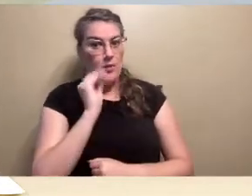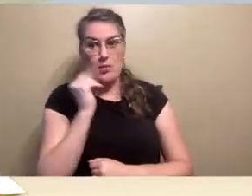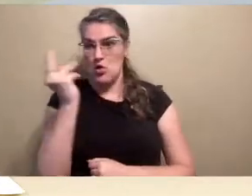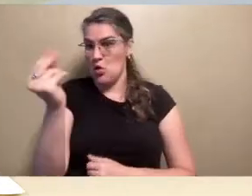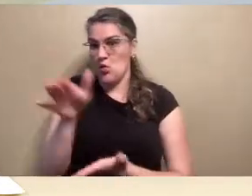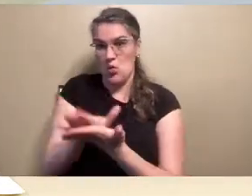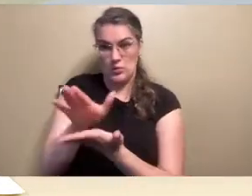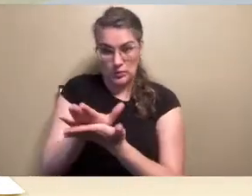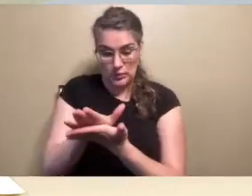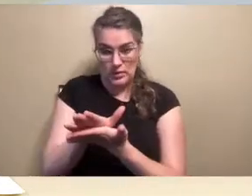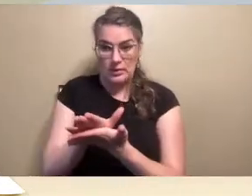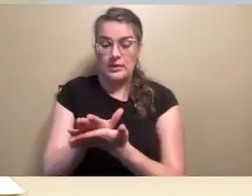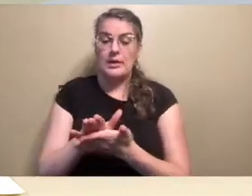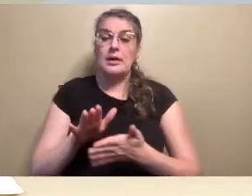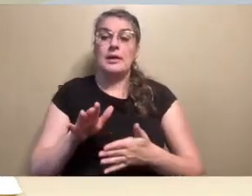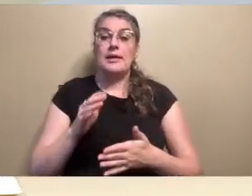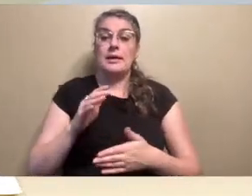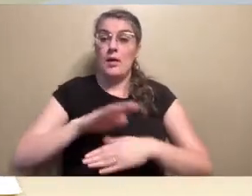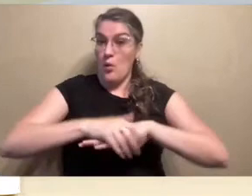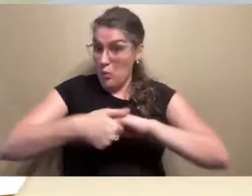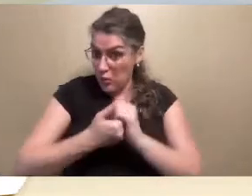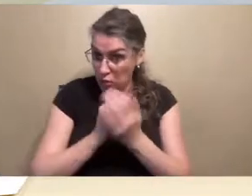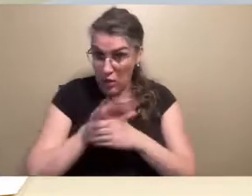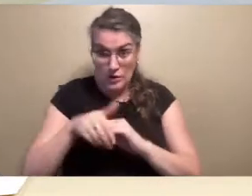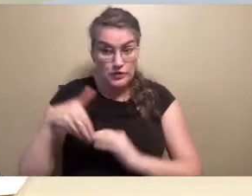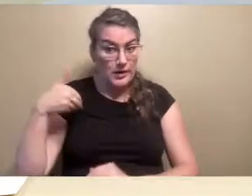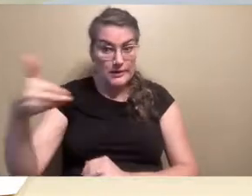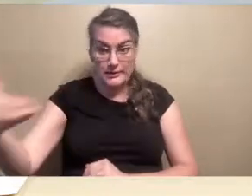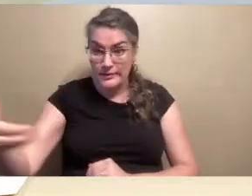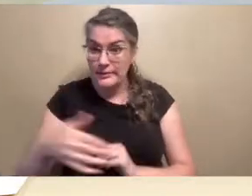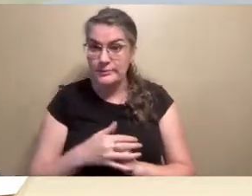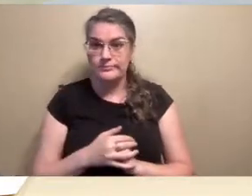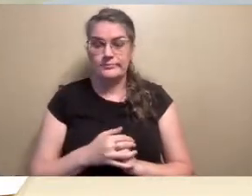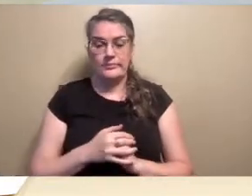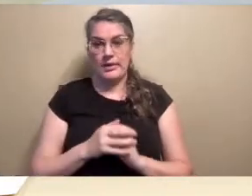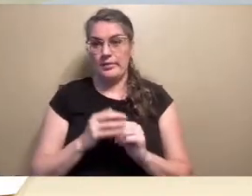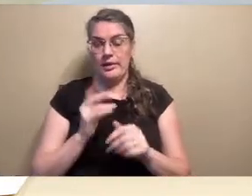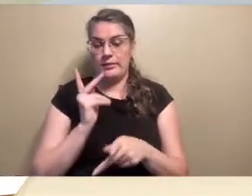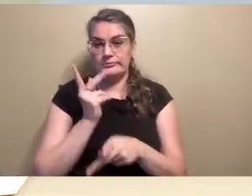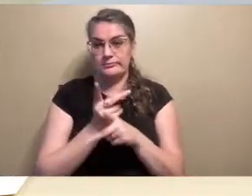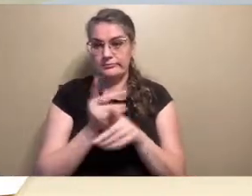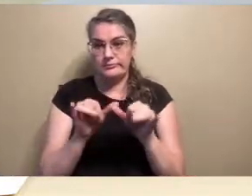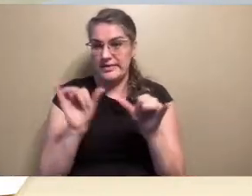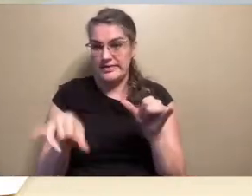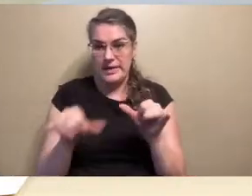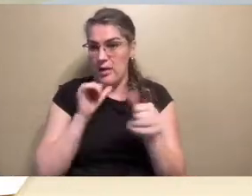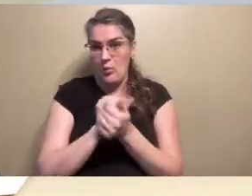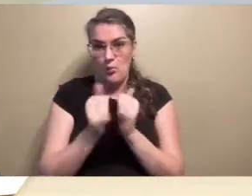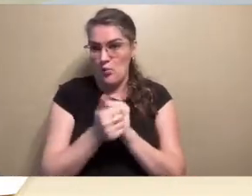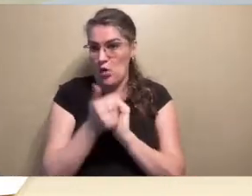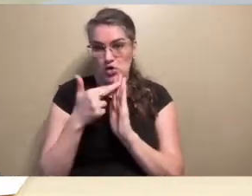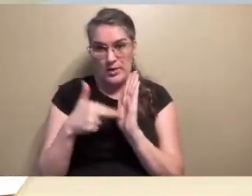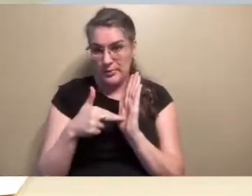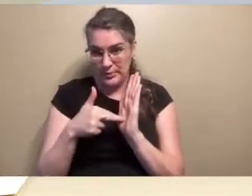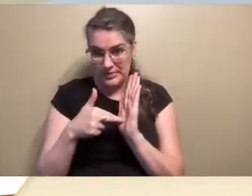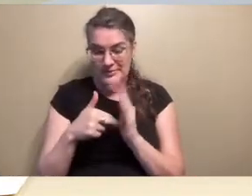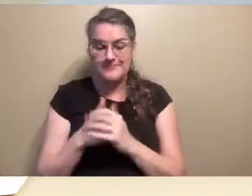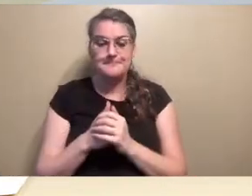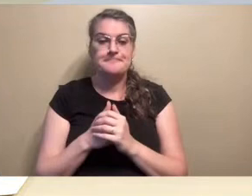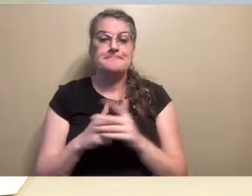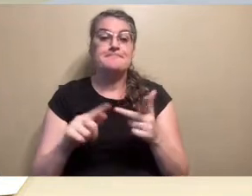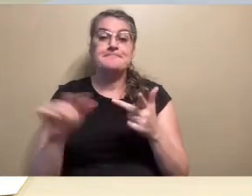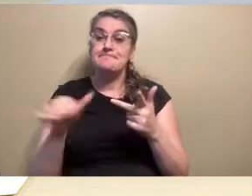Washing your hands, and some of those really principles that should be there all the time. And then there'll be